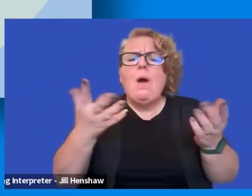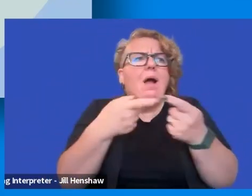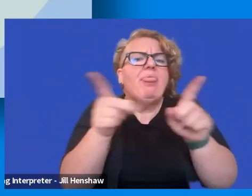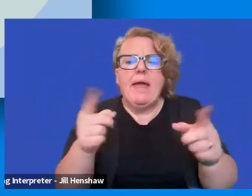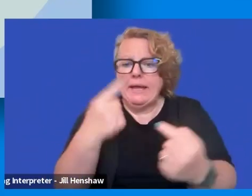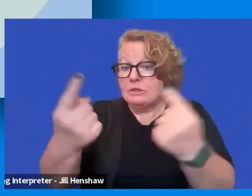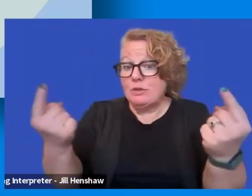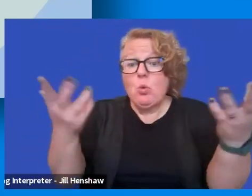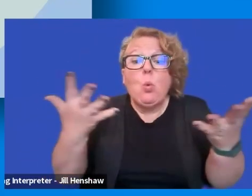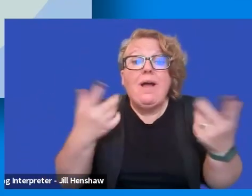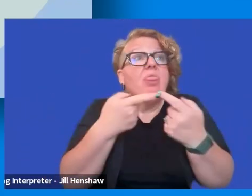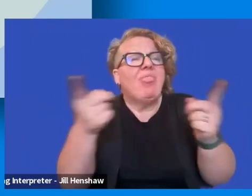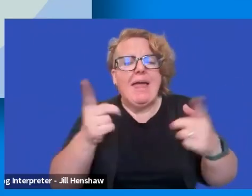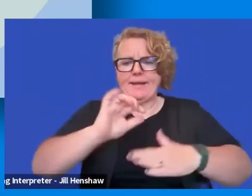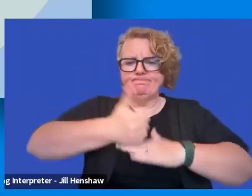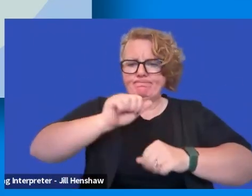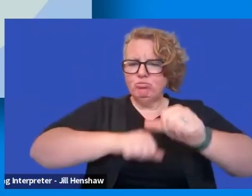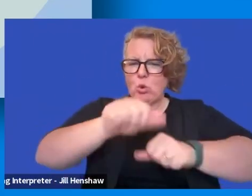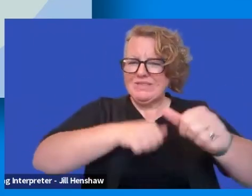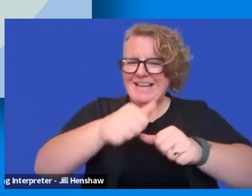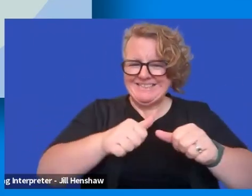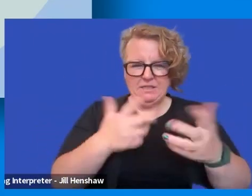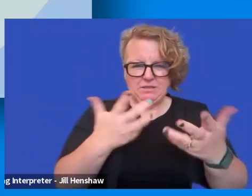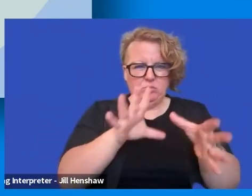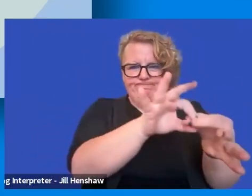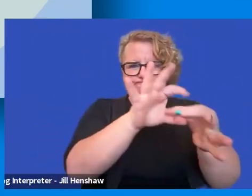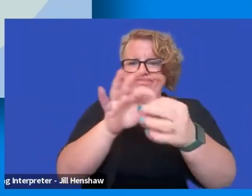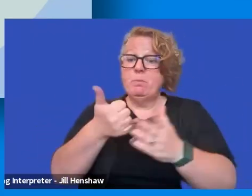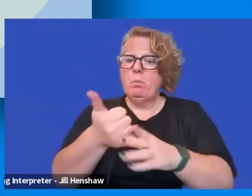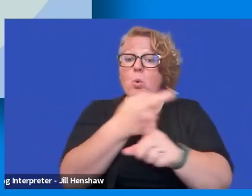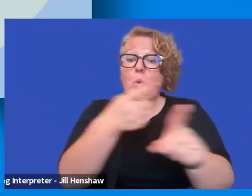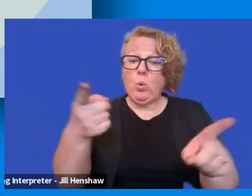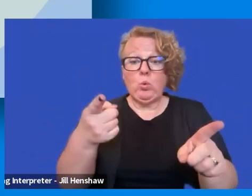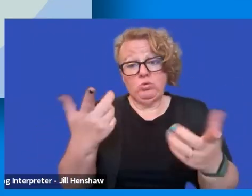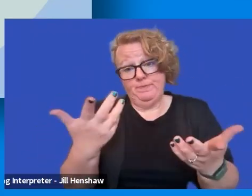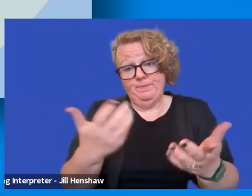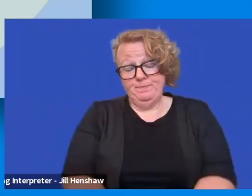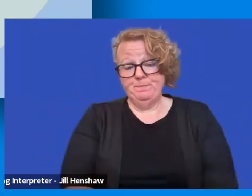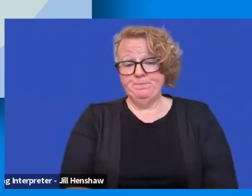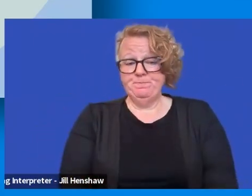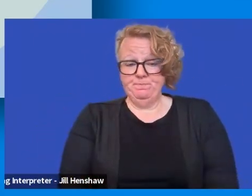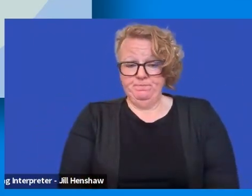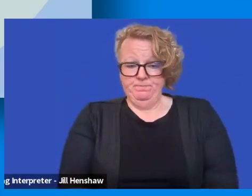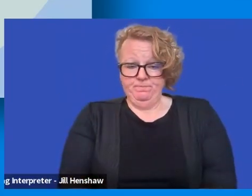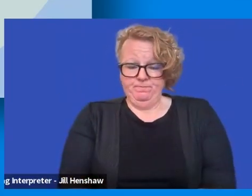individuals are, and putting processes in place to reach them and support them and to sponsor them.